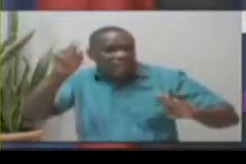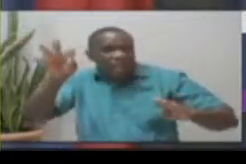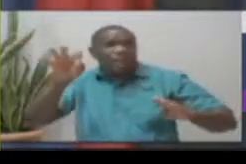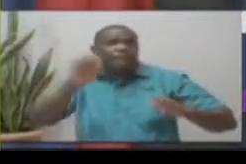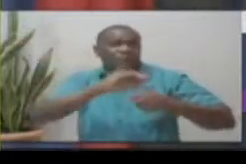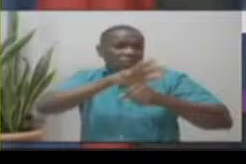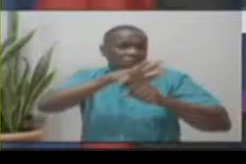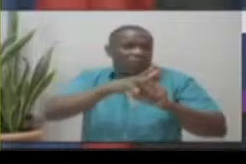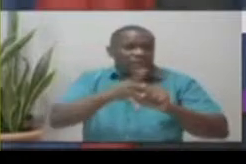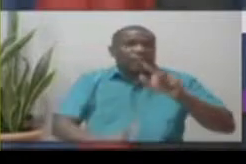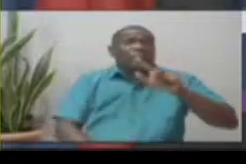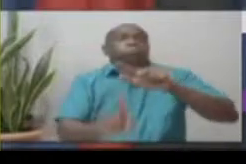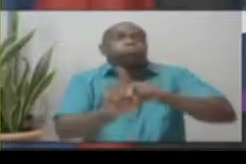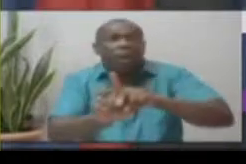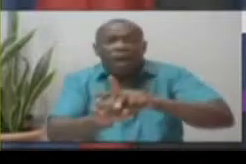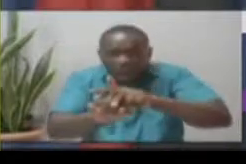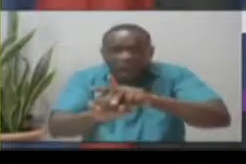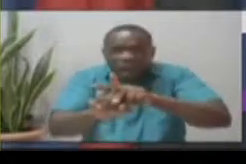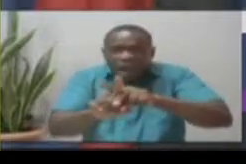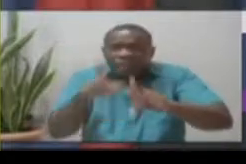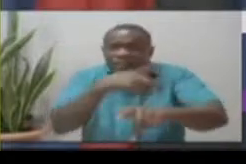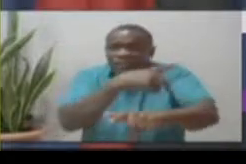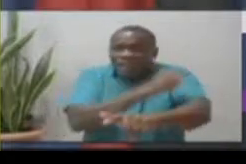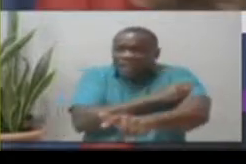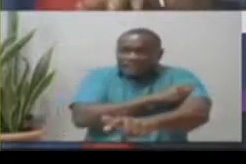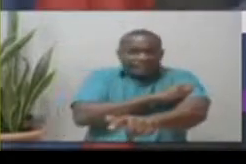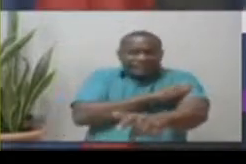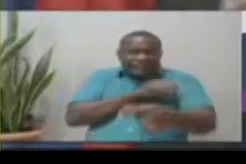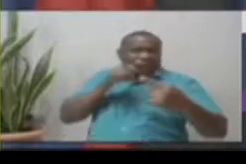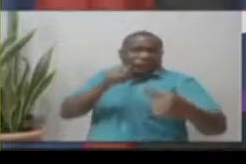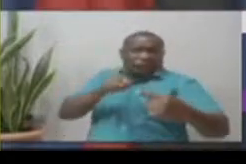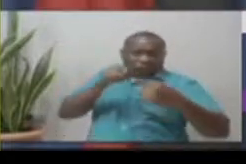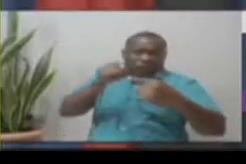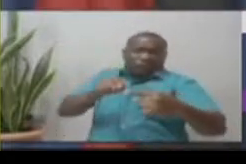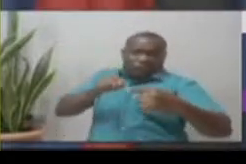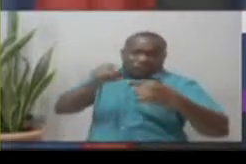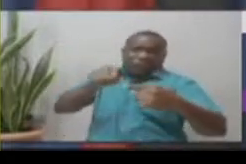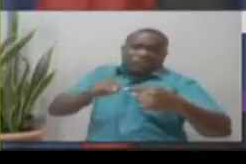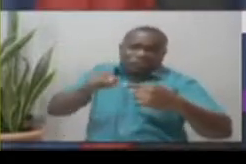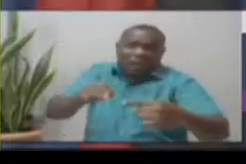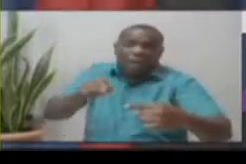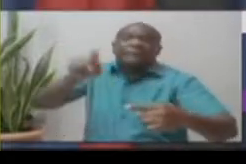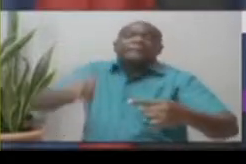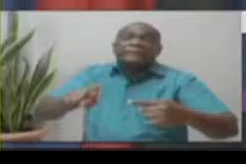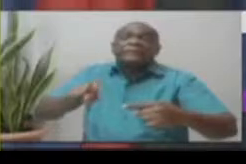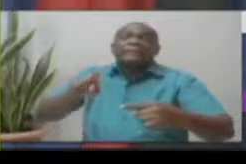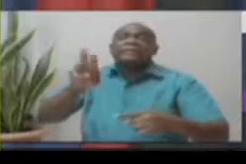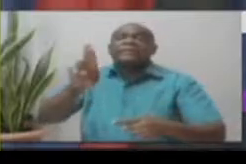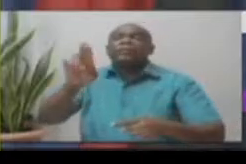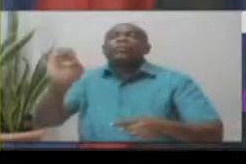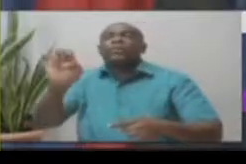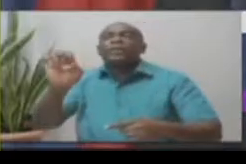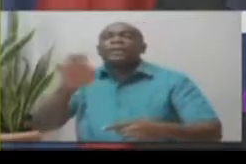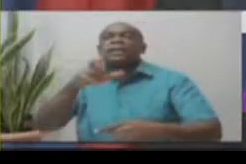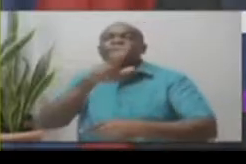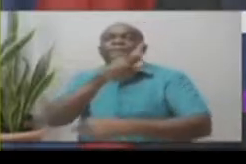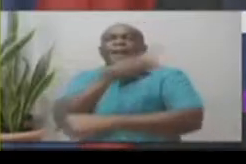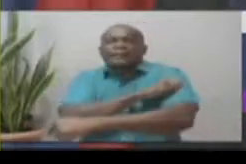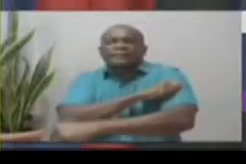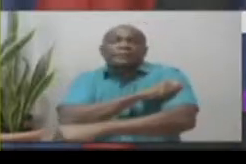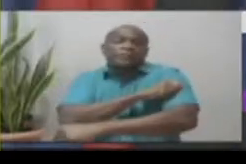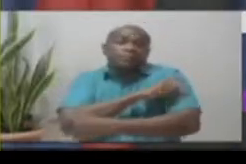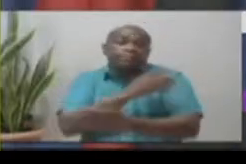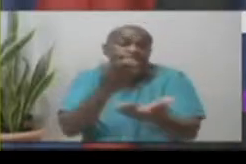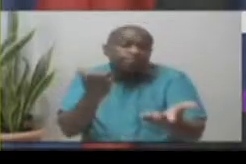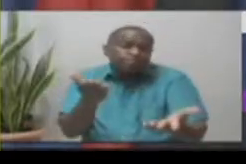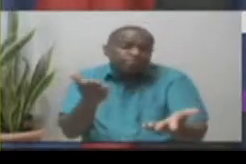requires a response quite different to the vaccine that we've used in 2021 or 2022. So we leave that for